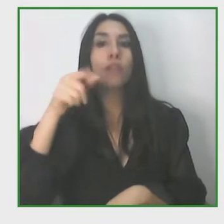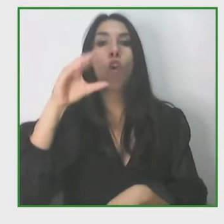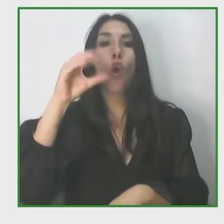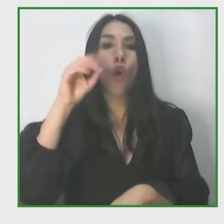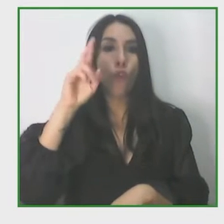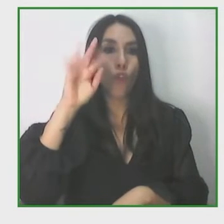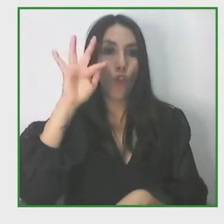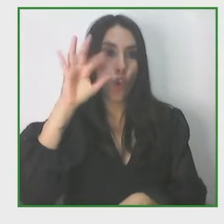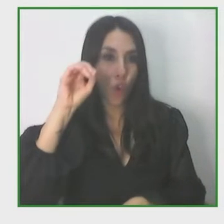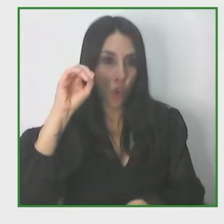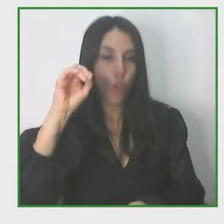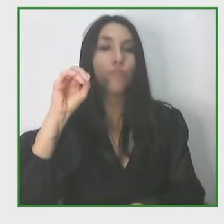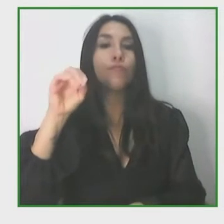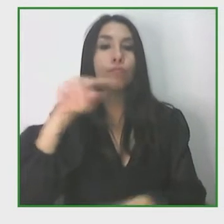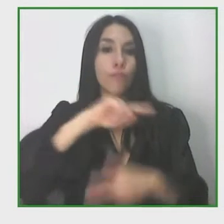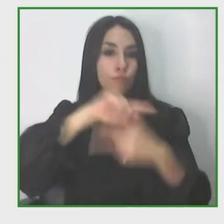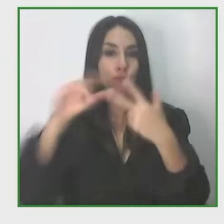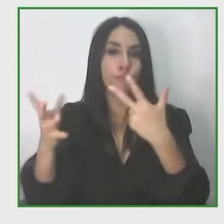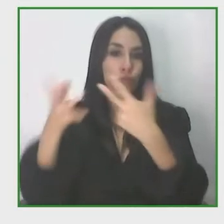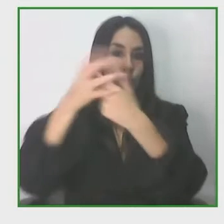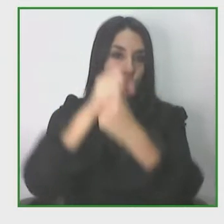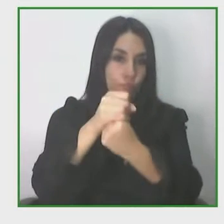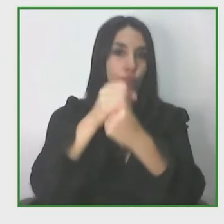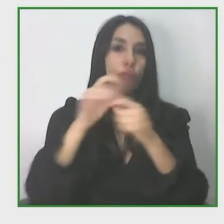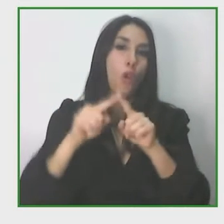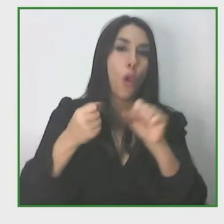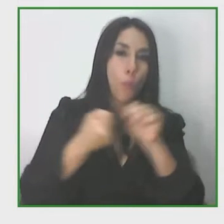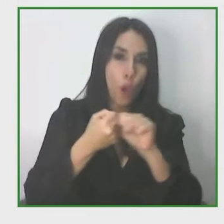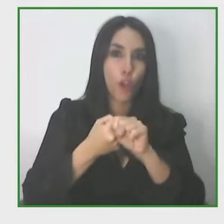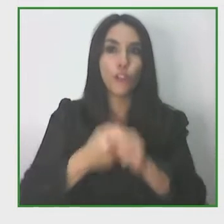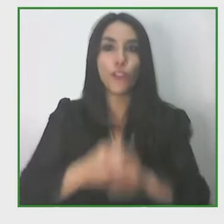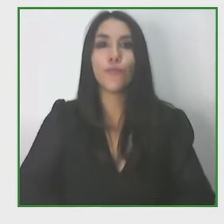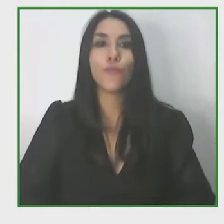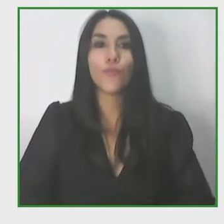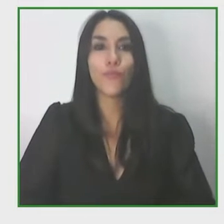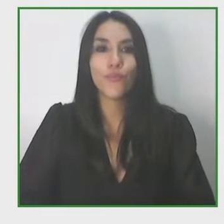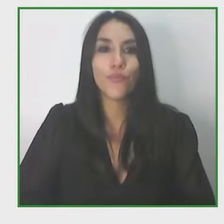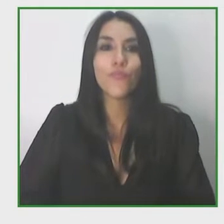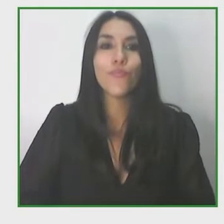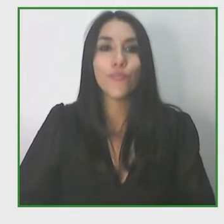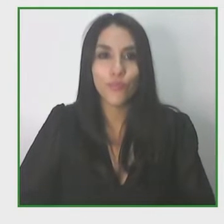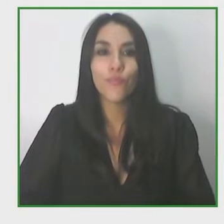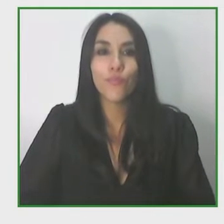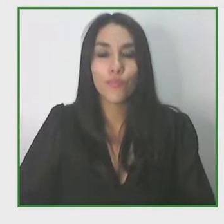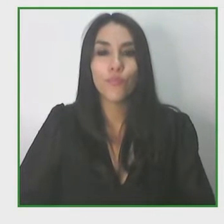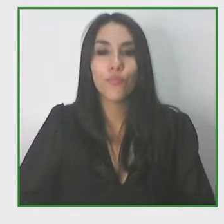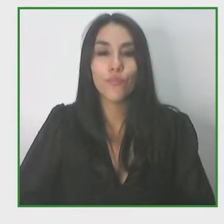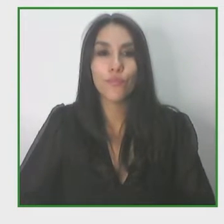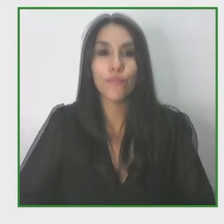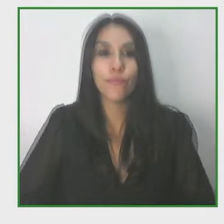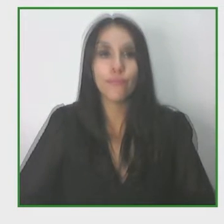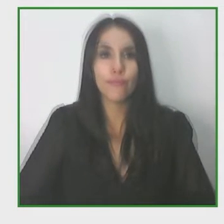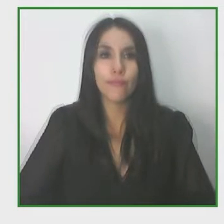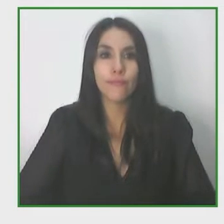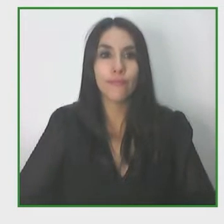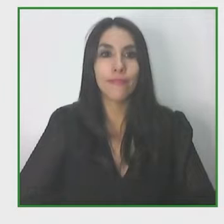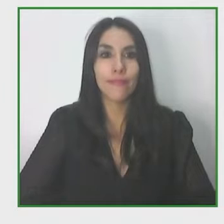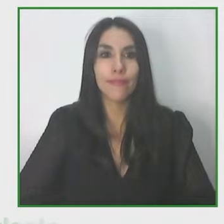if you give me chances and take me by the hand